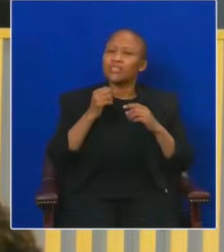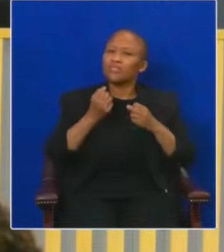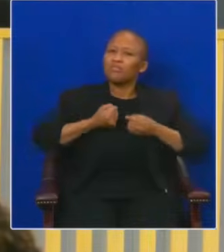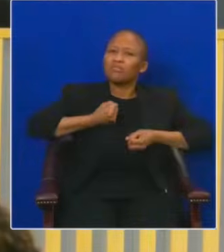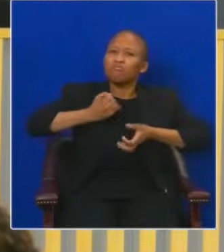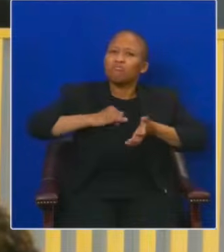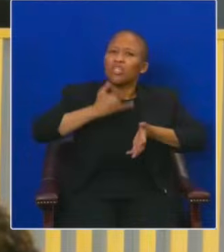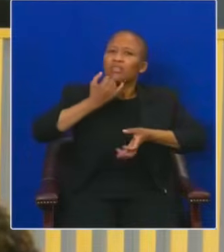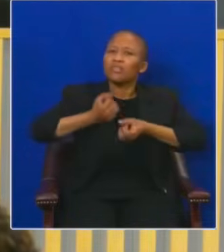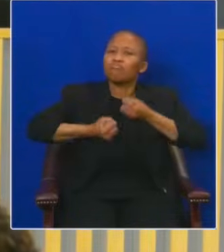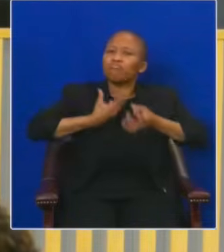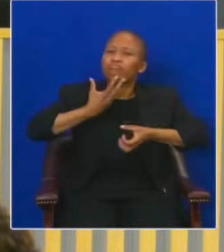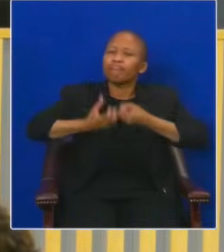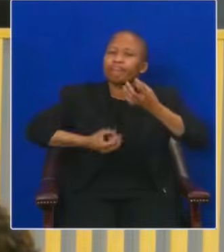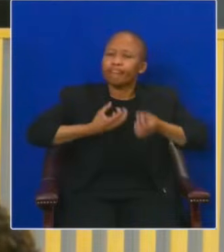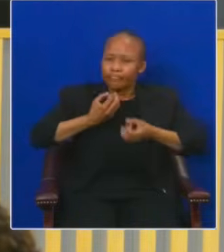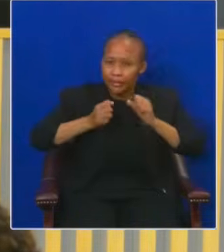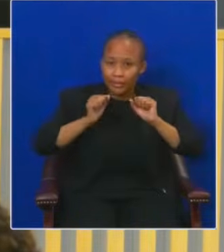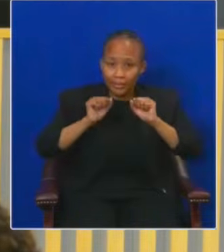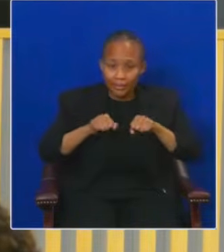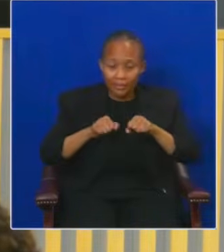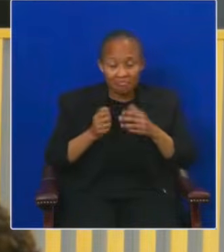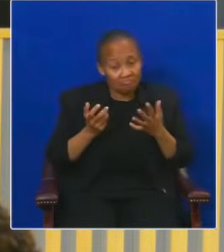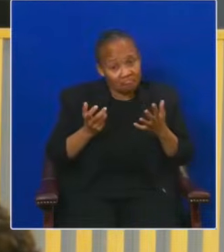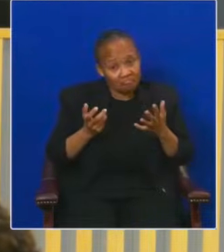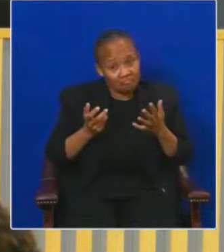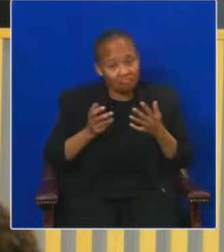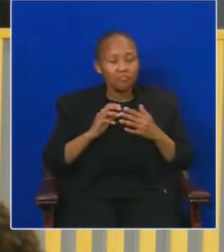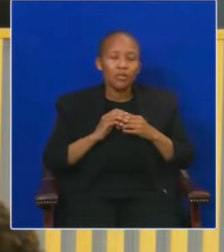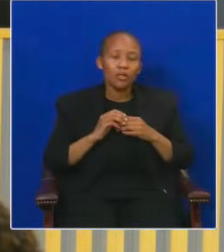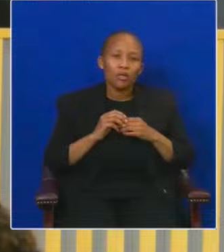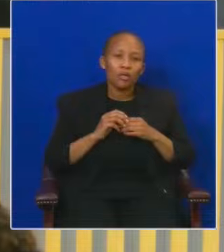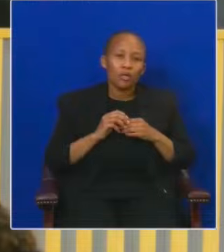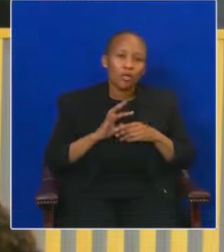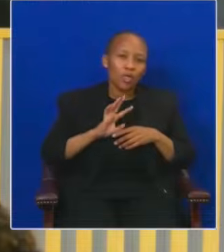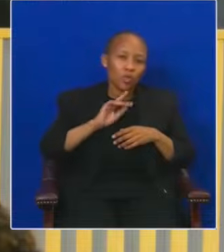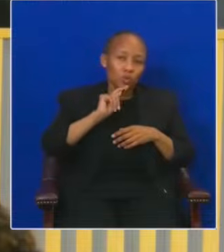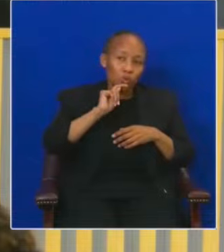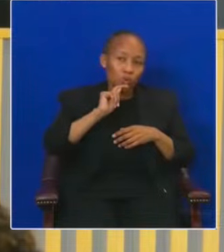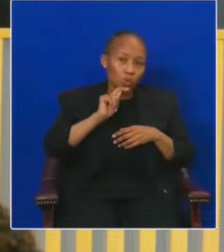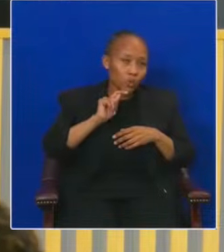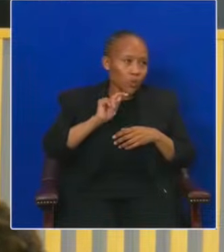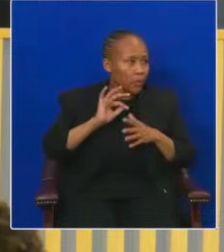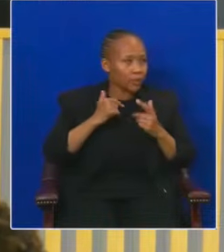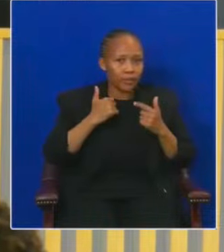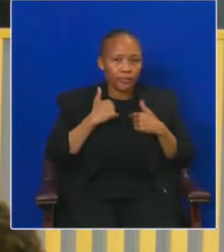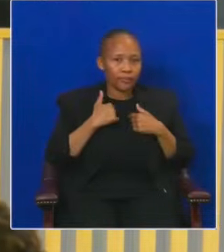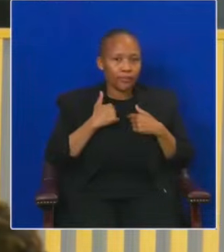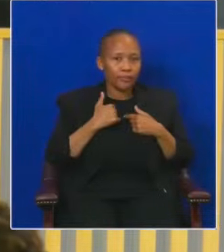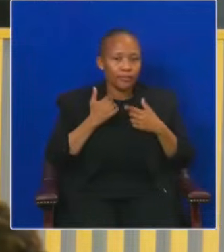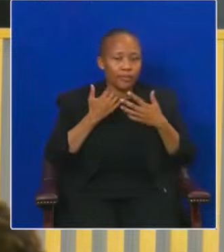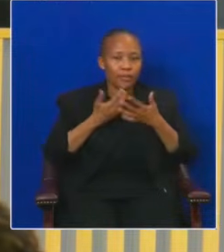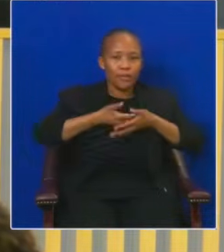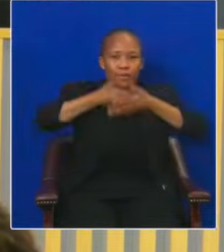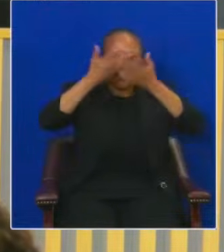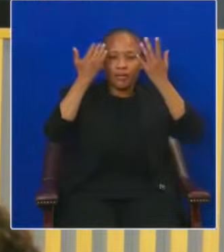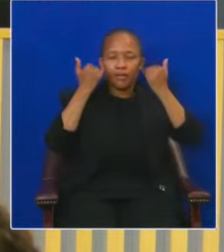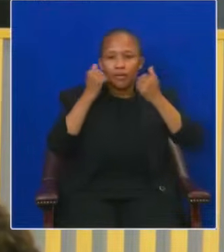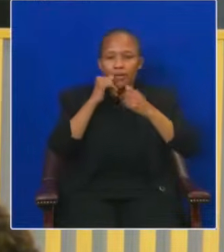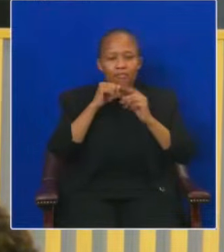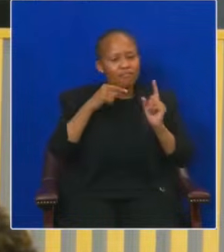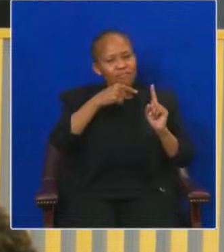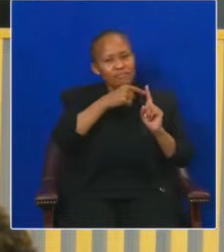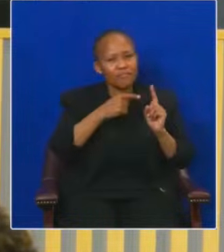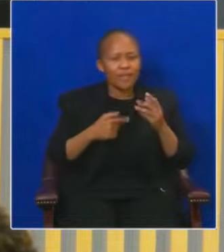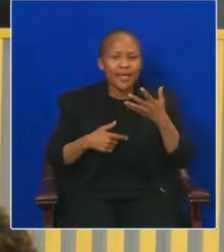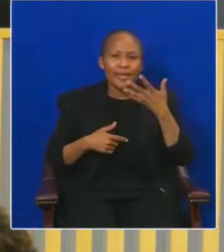one would not know as to why was he giving us the names of